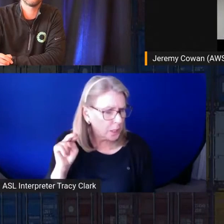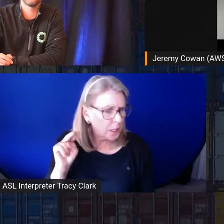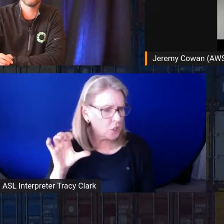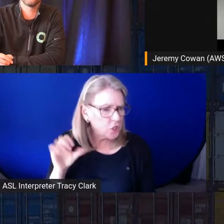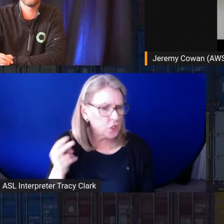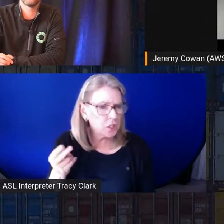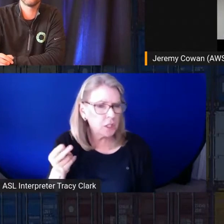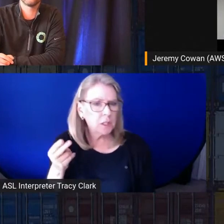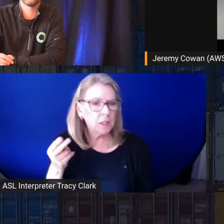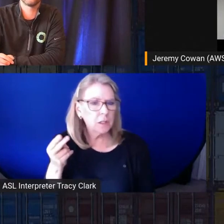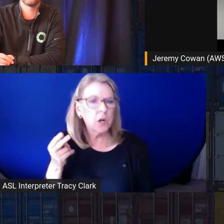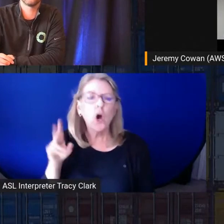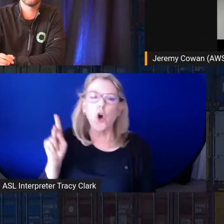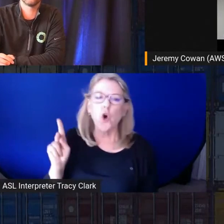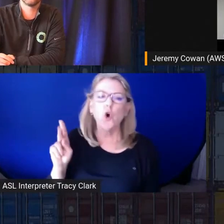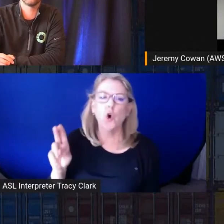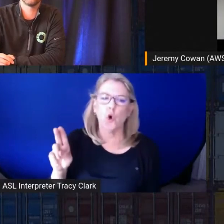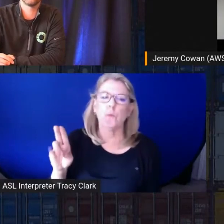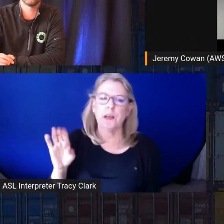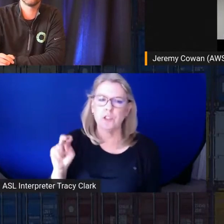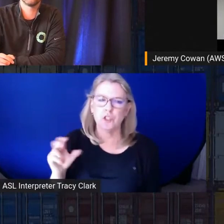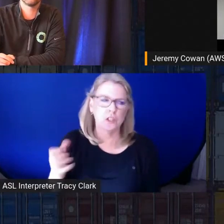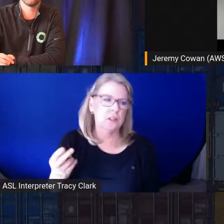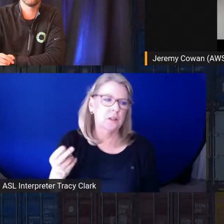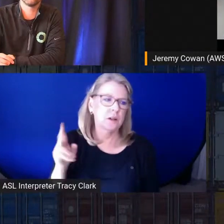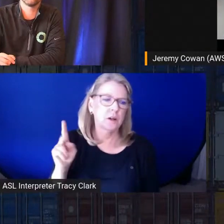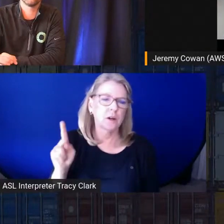So Kubebench can be used to